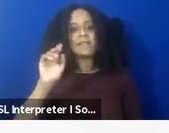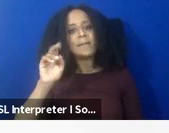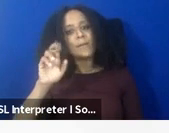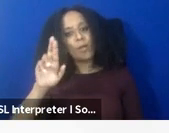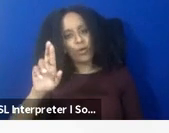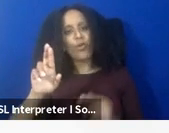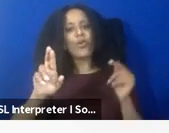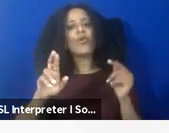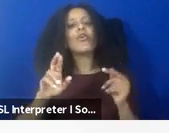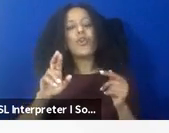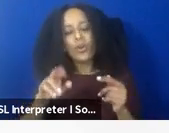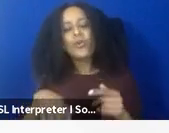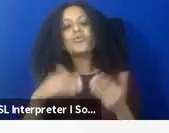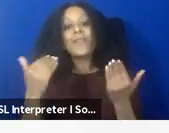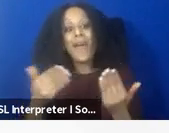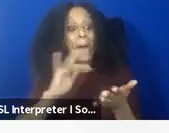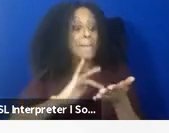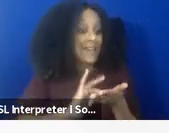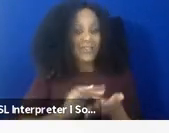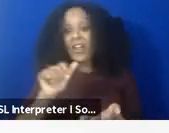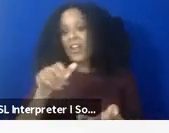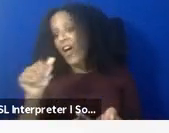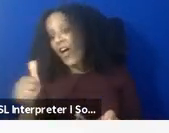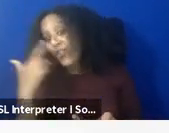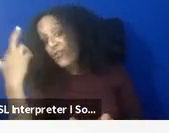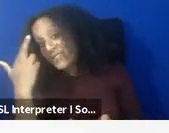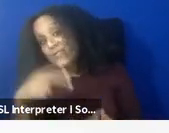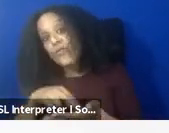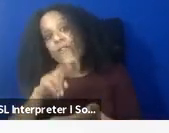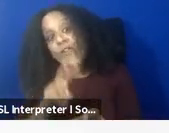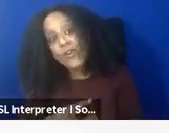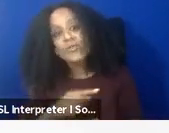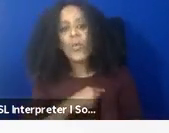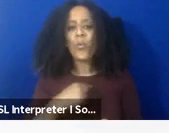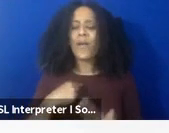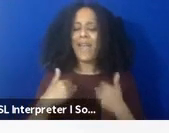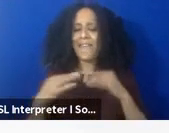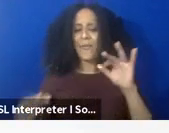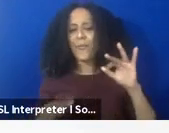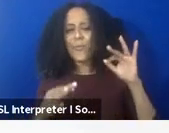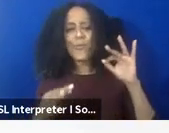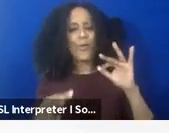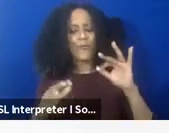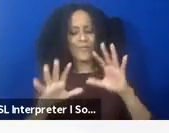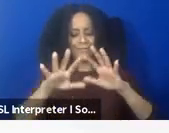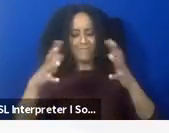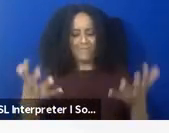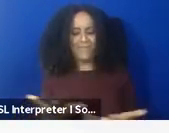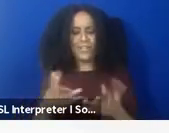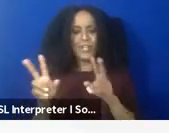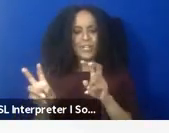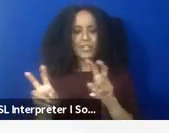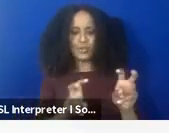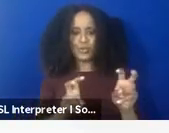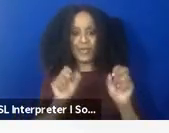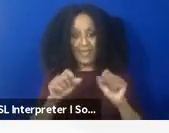with possible multiple medications and other risk factors for falls, but we have this perfect storm of sensory issues that may lead to a fall